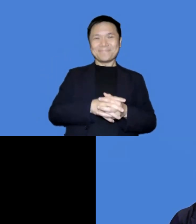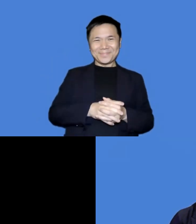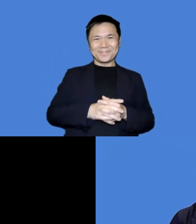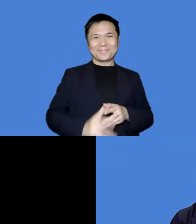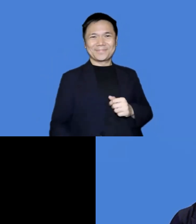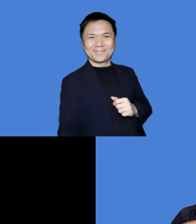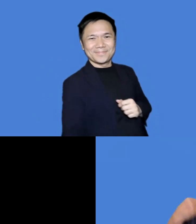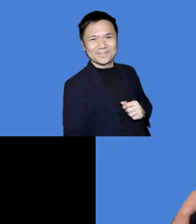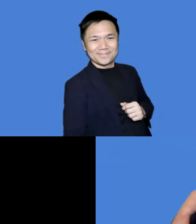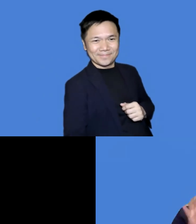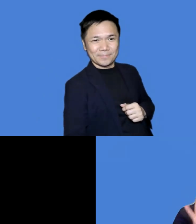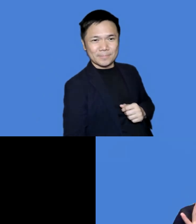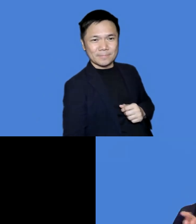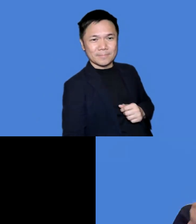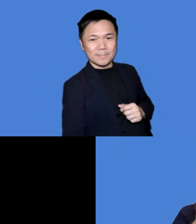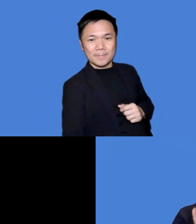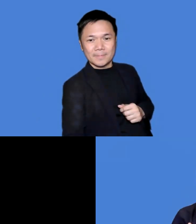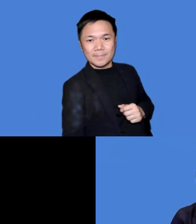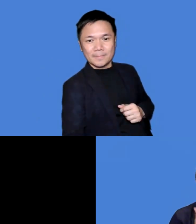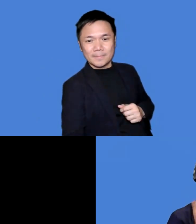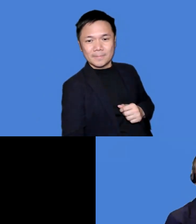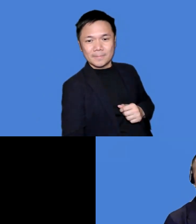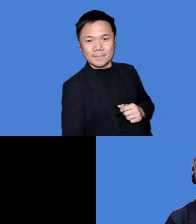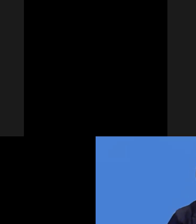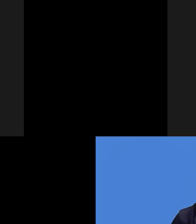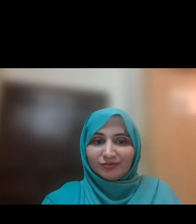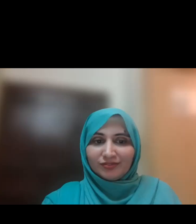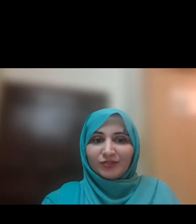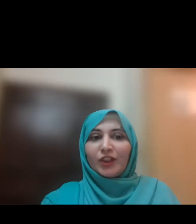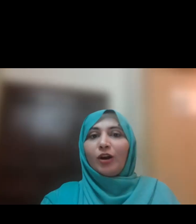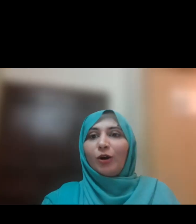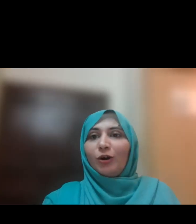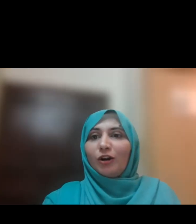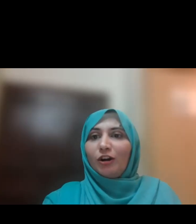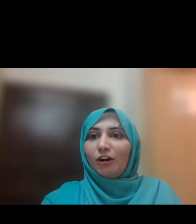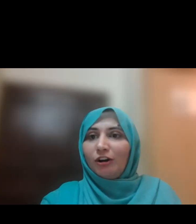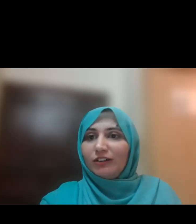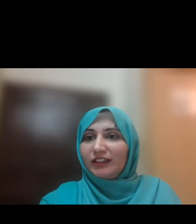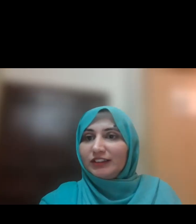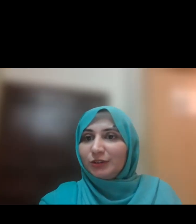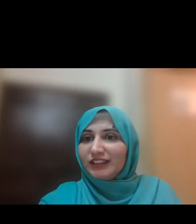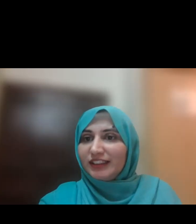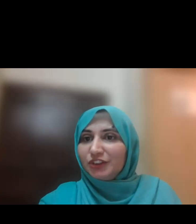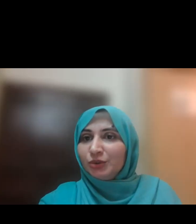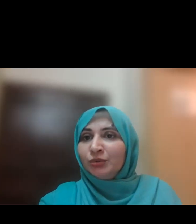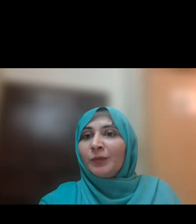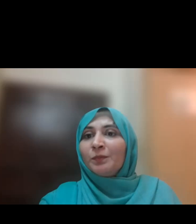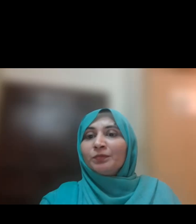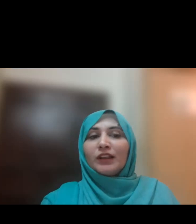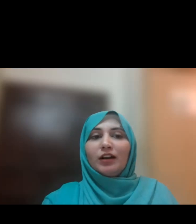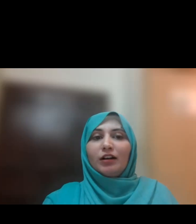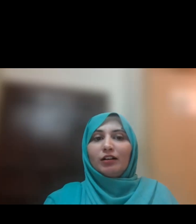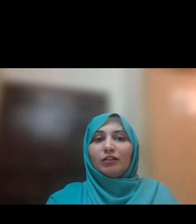you. Thank you. Please continue, Yusra. All right. Okay. Thank